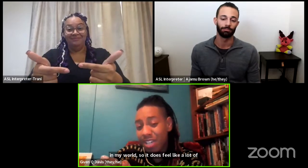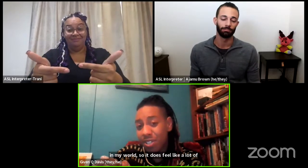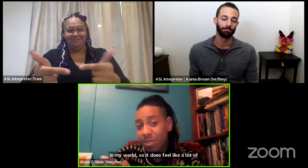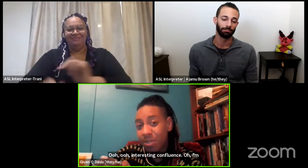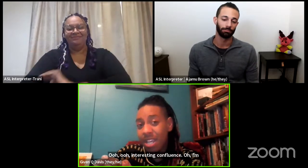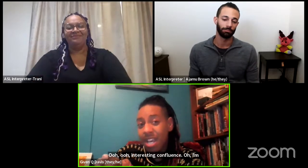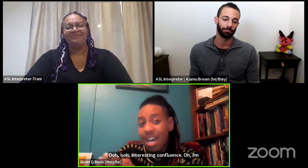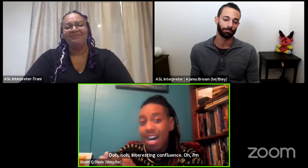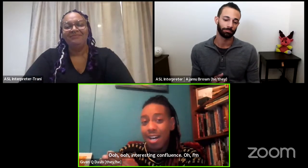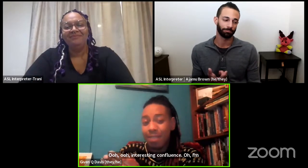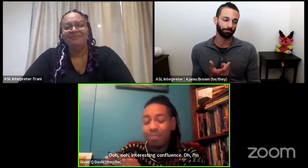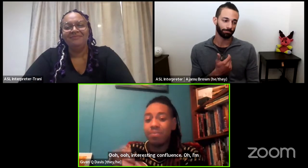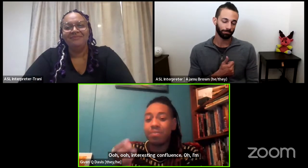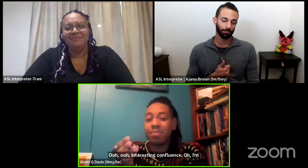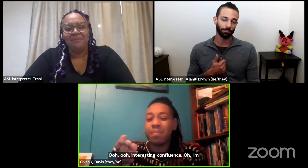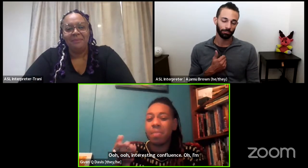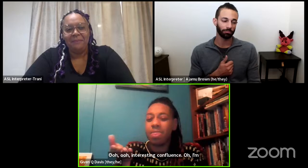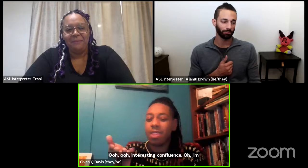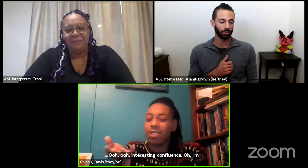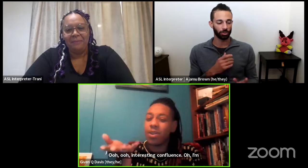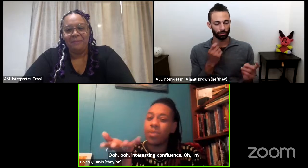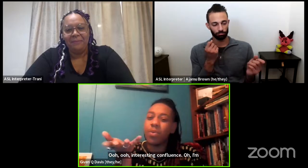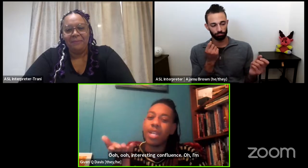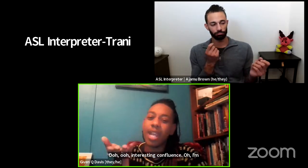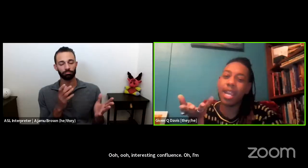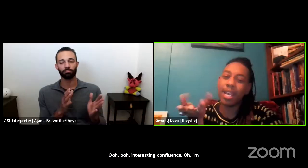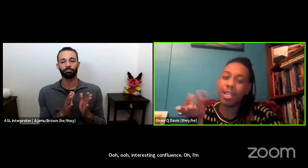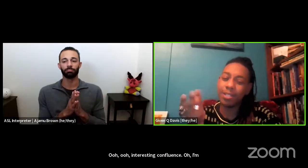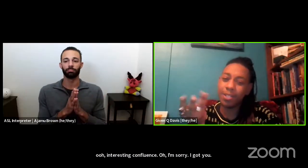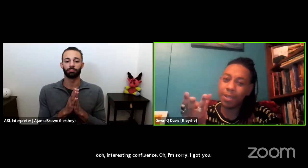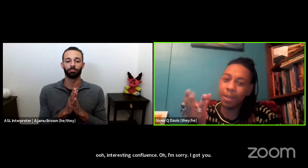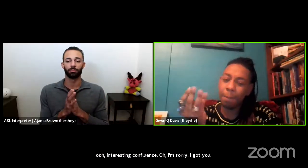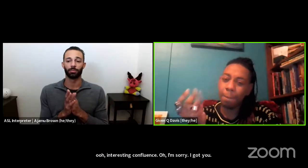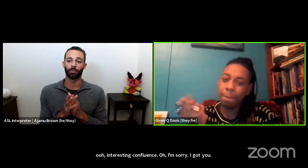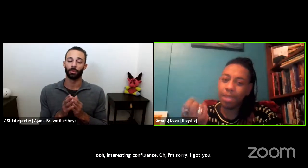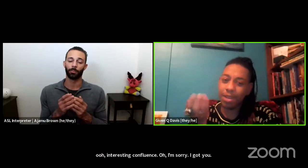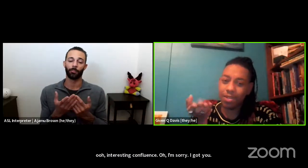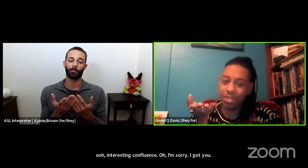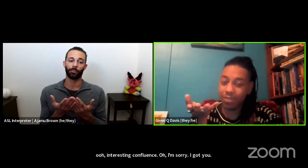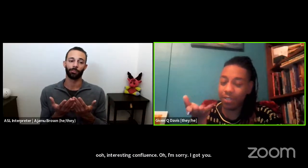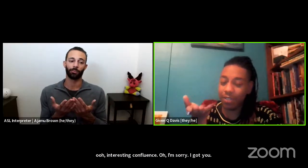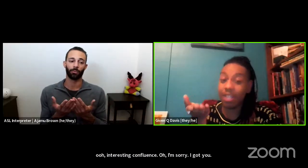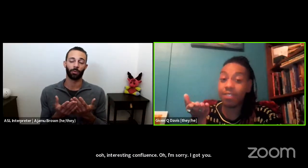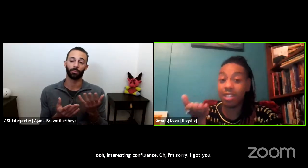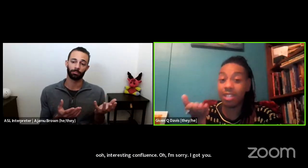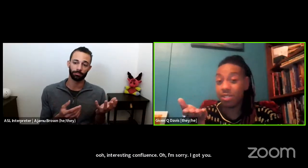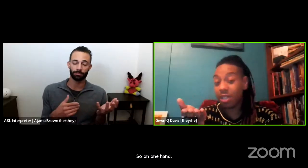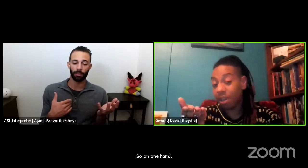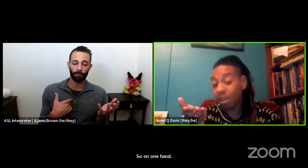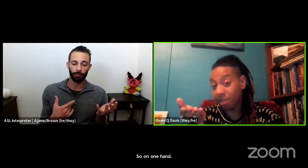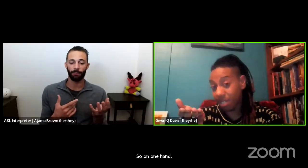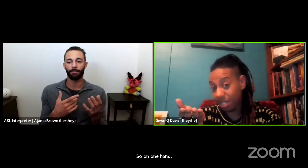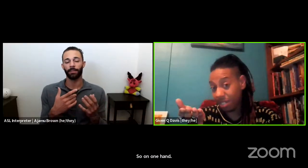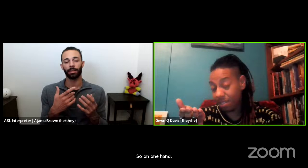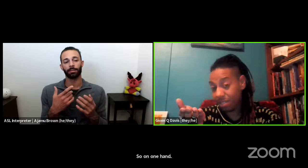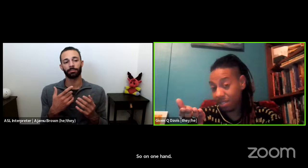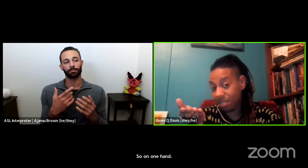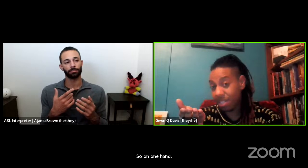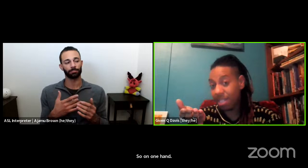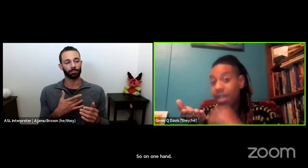I got you. Um, so on one hand, there's this feeling of